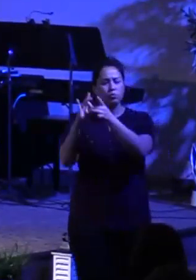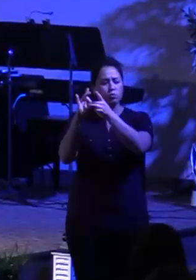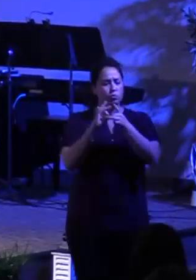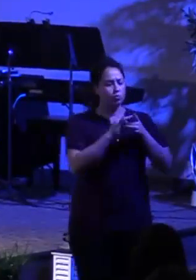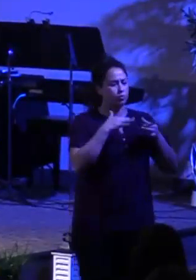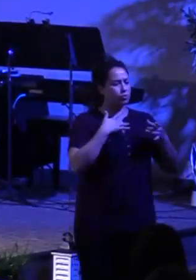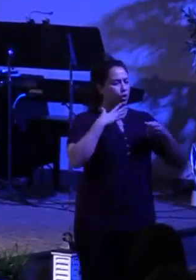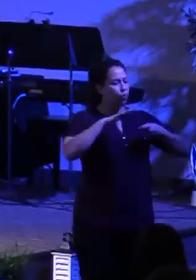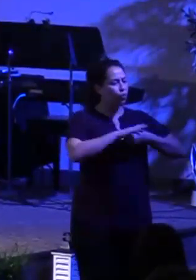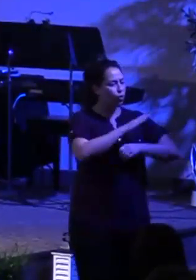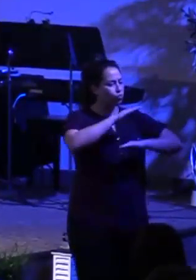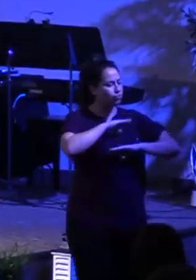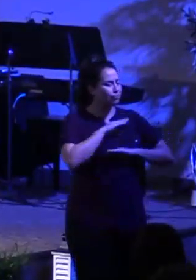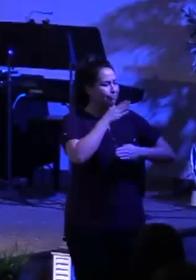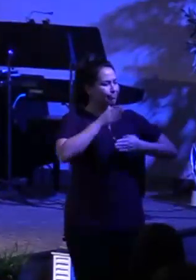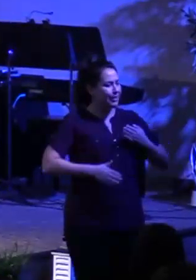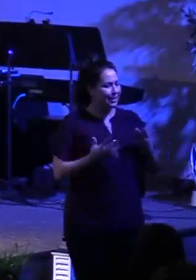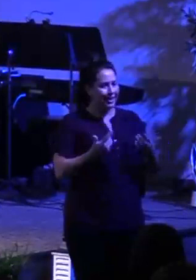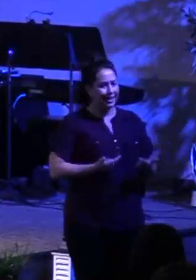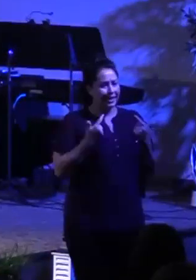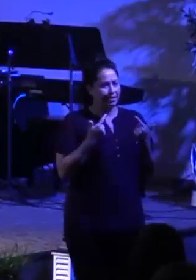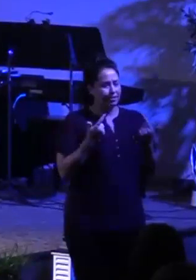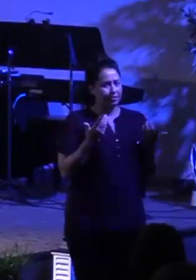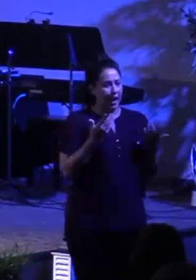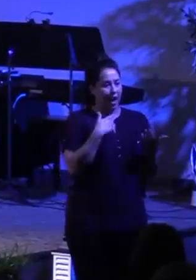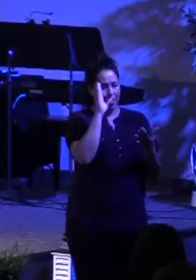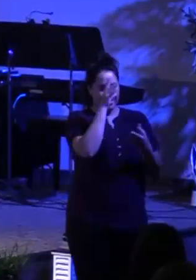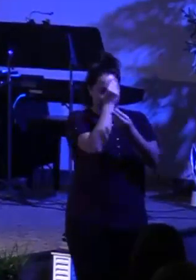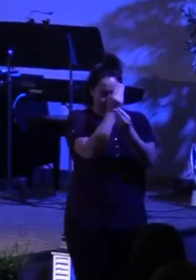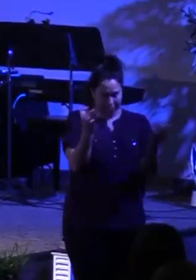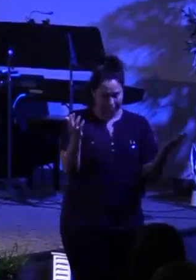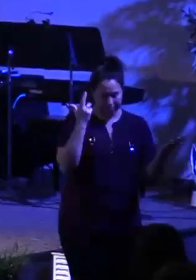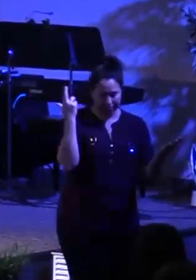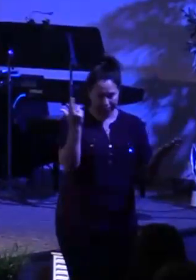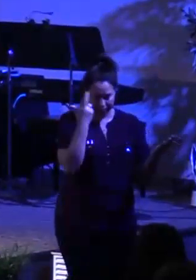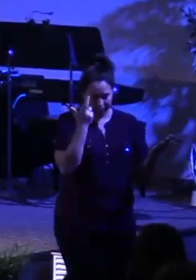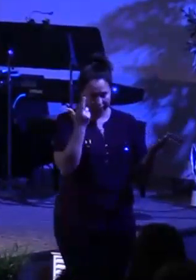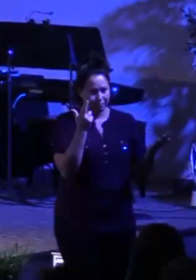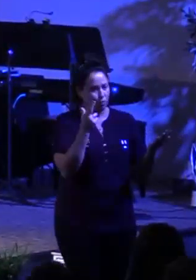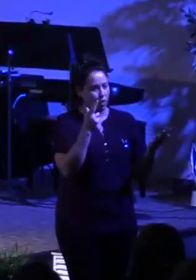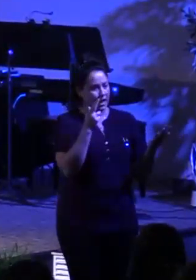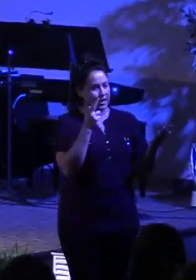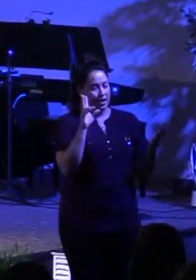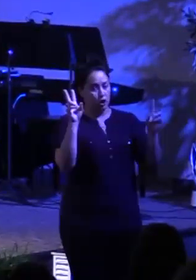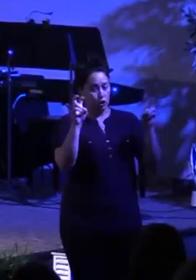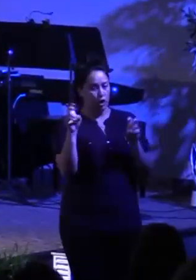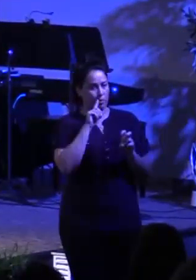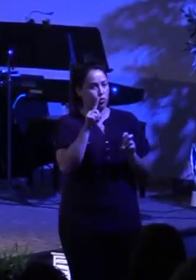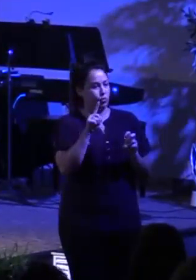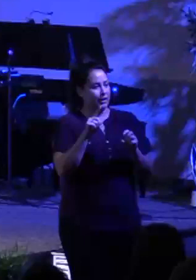fullness. And I'm here to tell you this is why it's a scary subject, because you